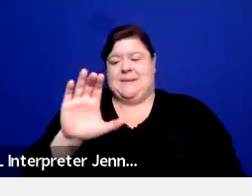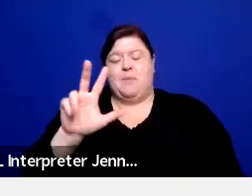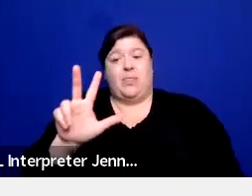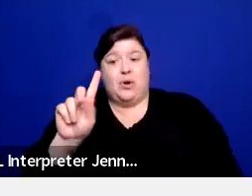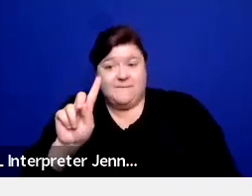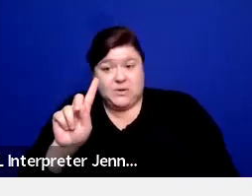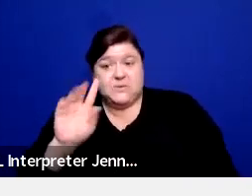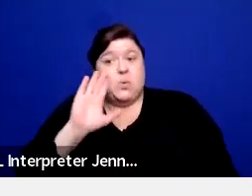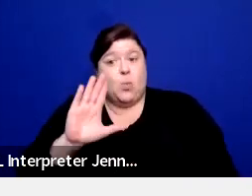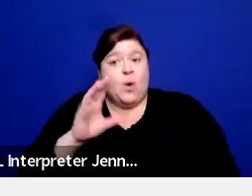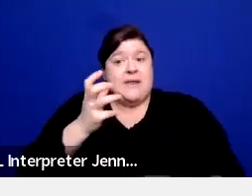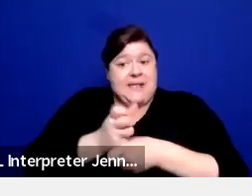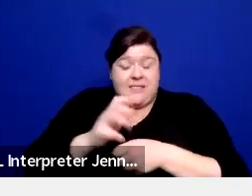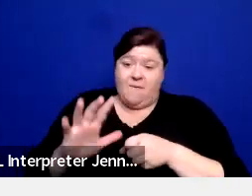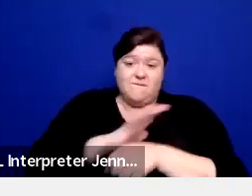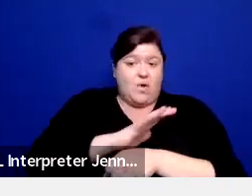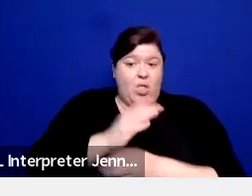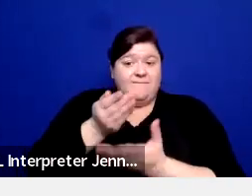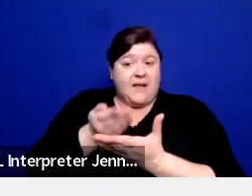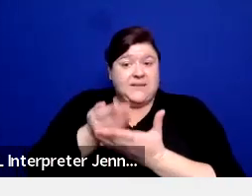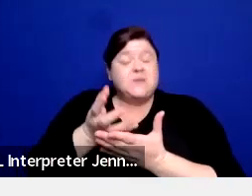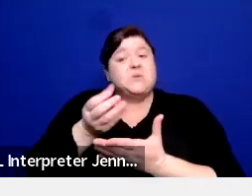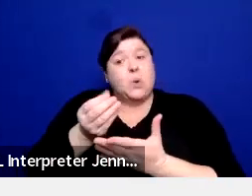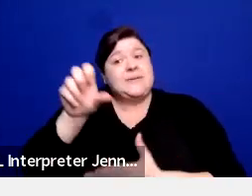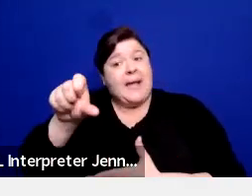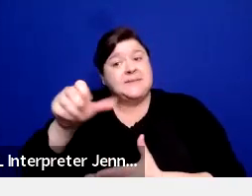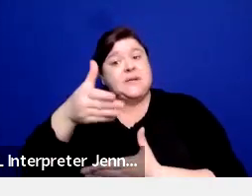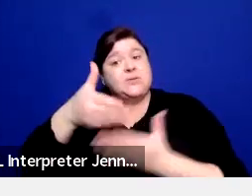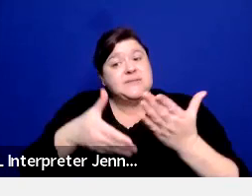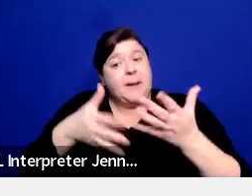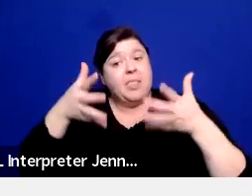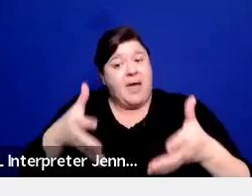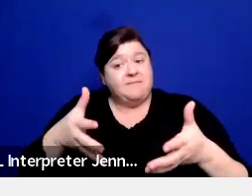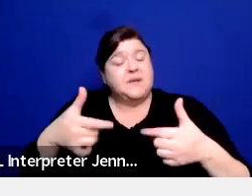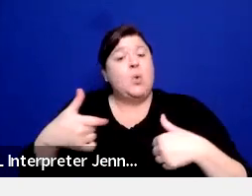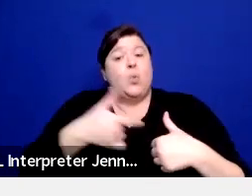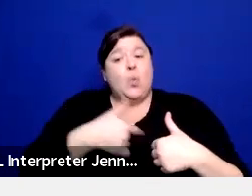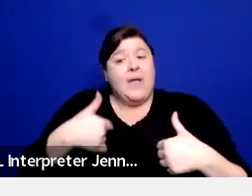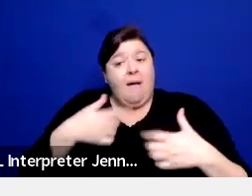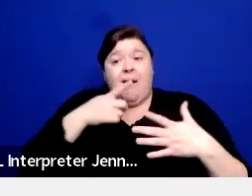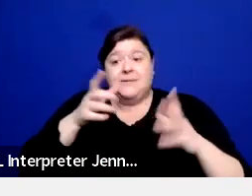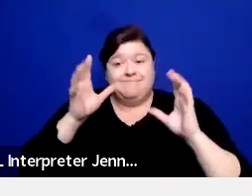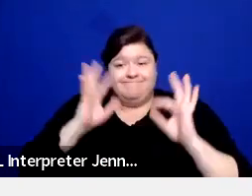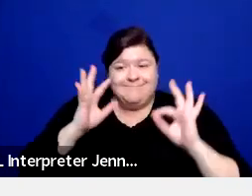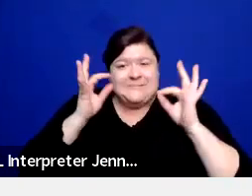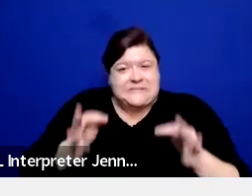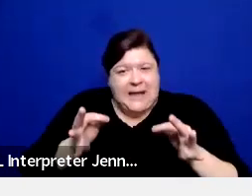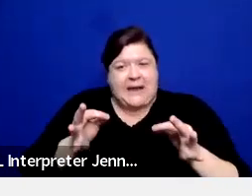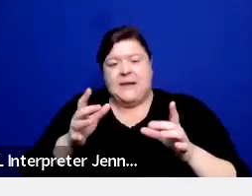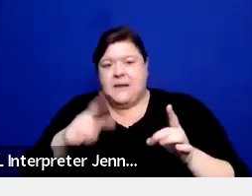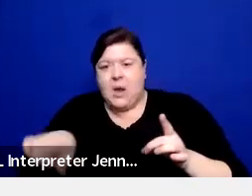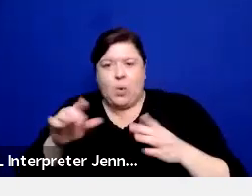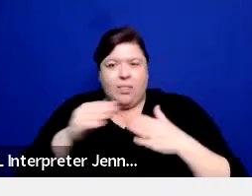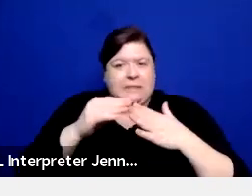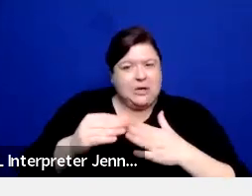date, would receive their full funding. So we have some left. So we're right now in conversations with our procurement shop